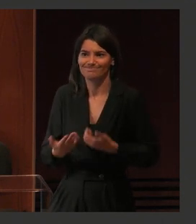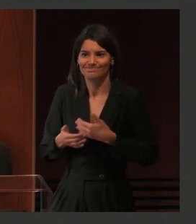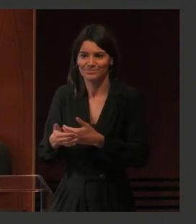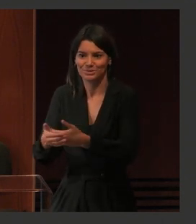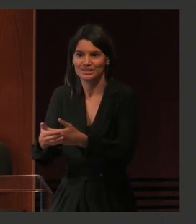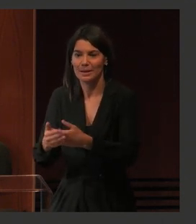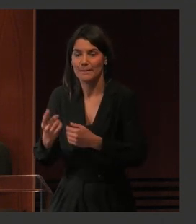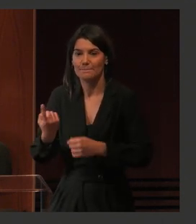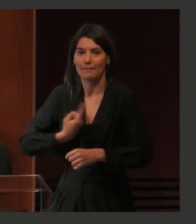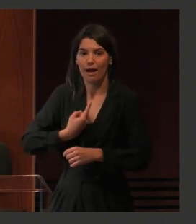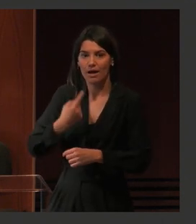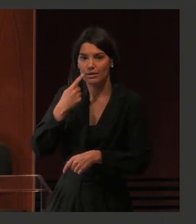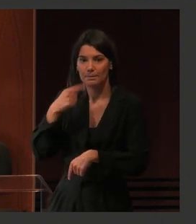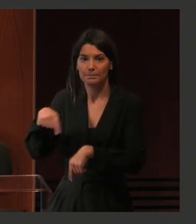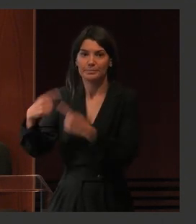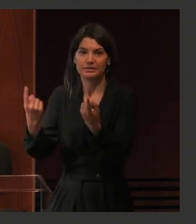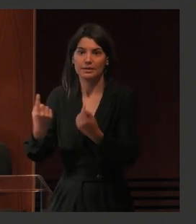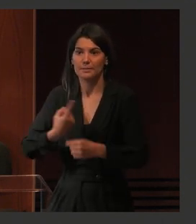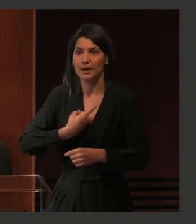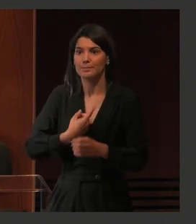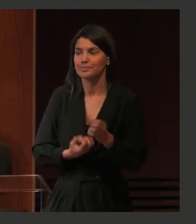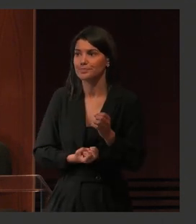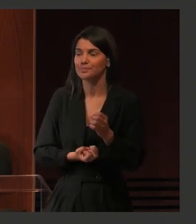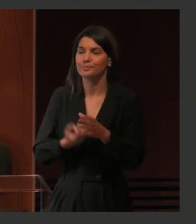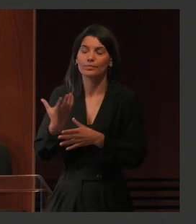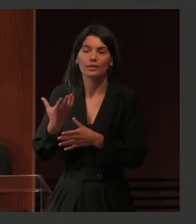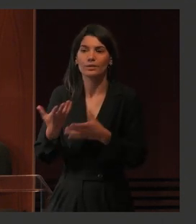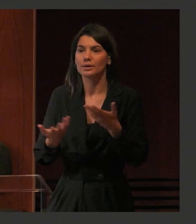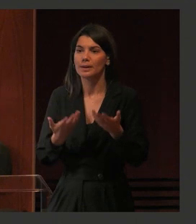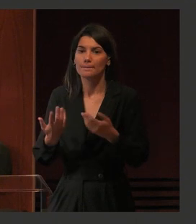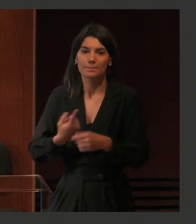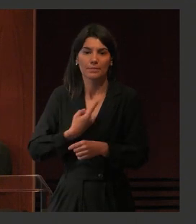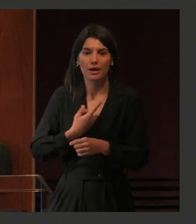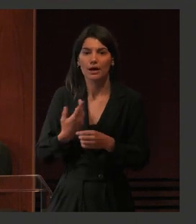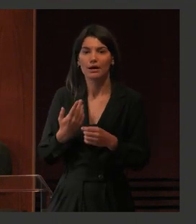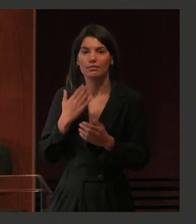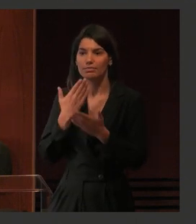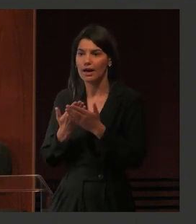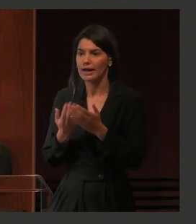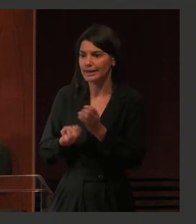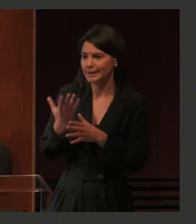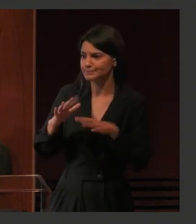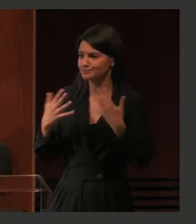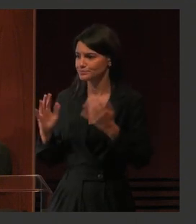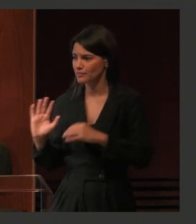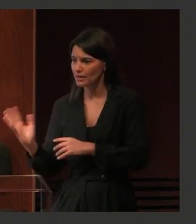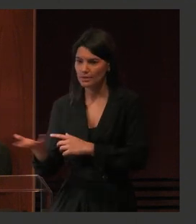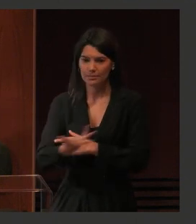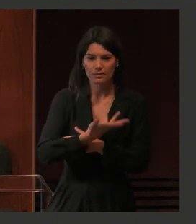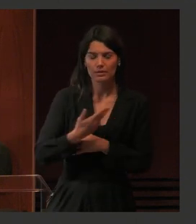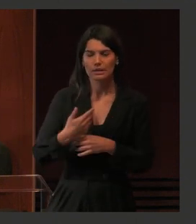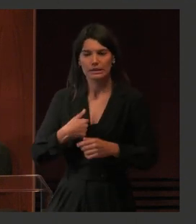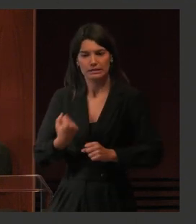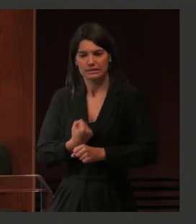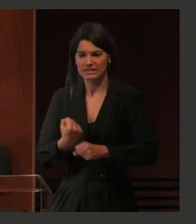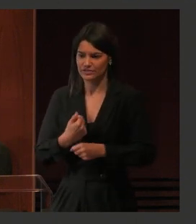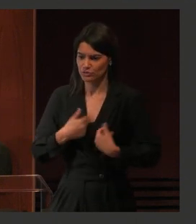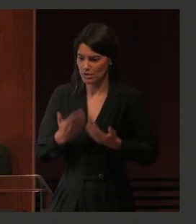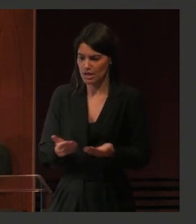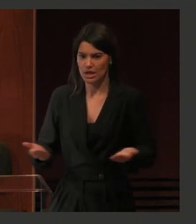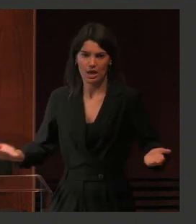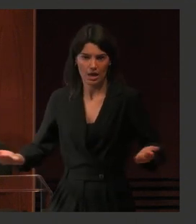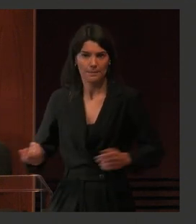to produce an environment, we have to produce services. So AI can also help to improve